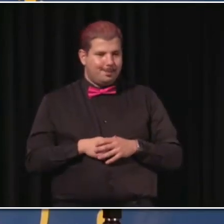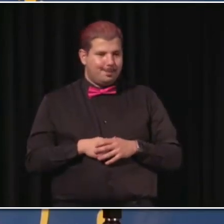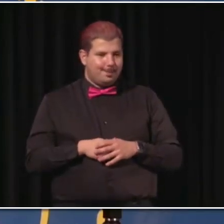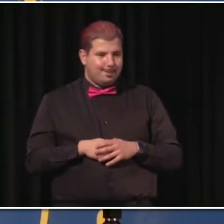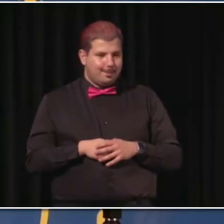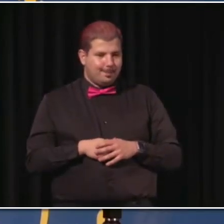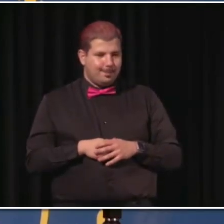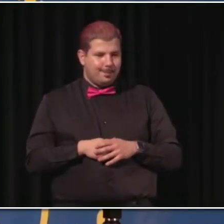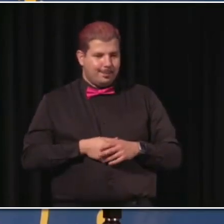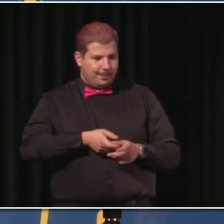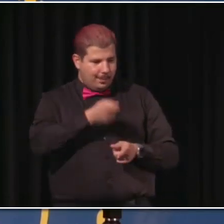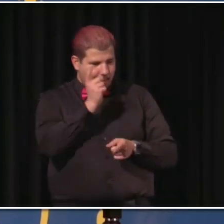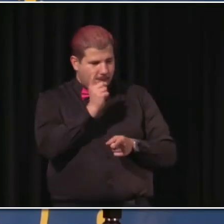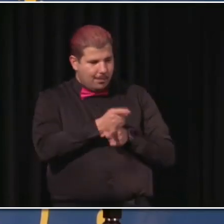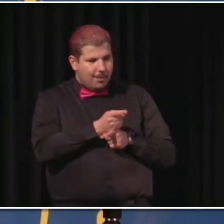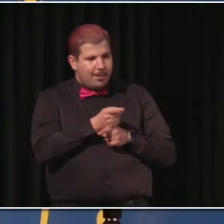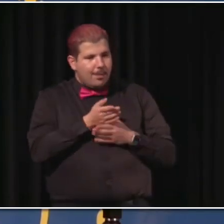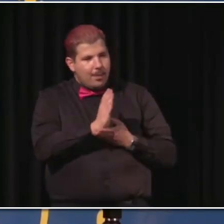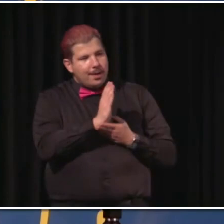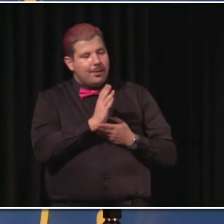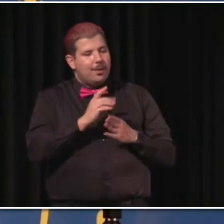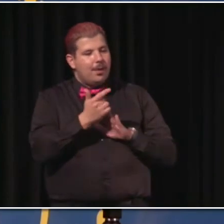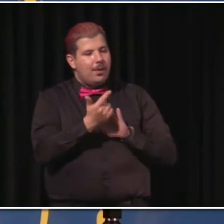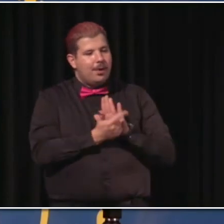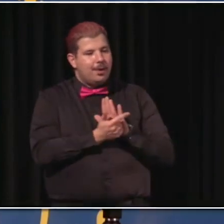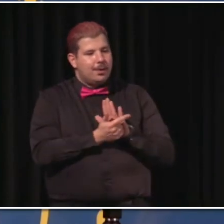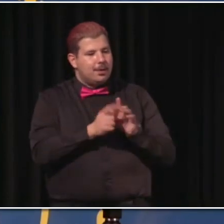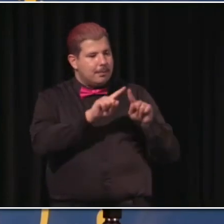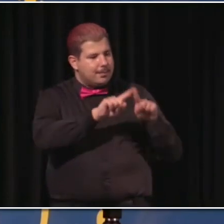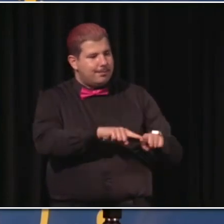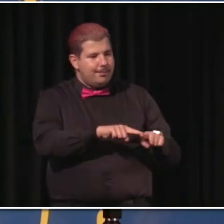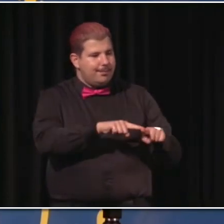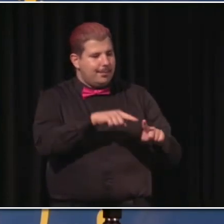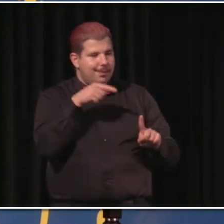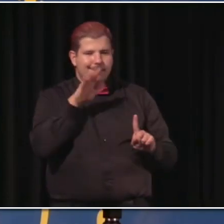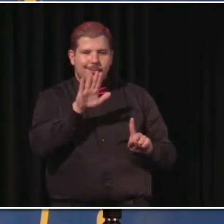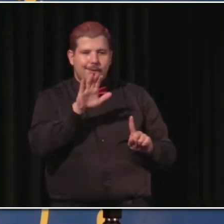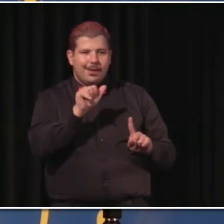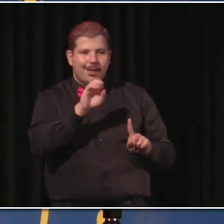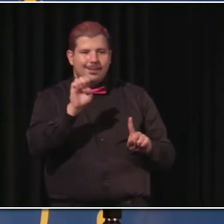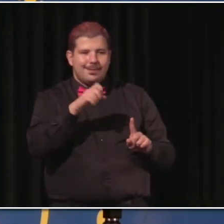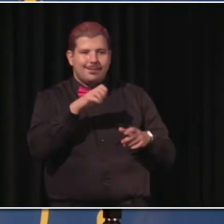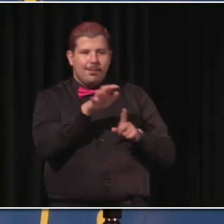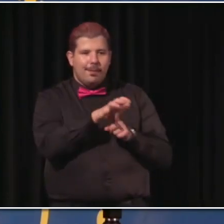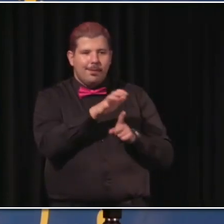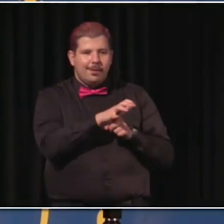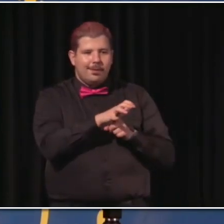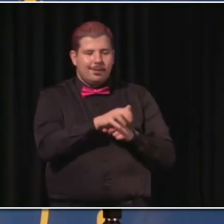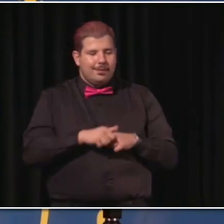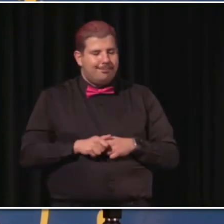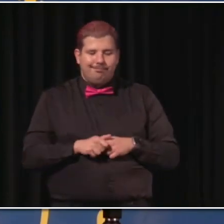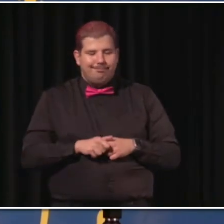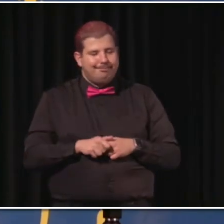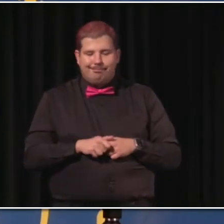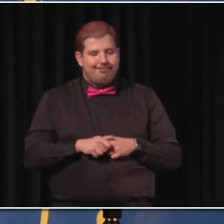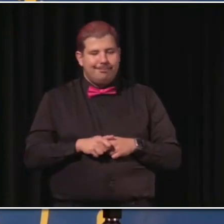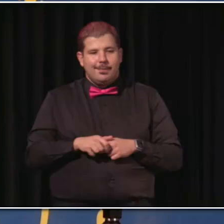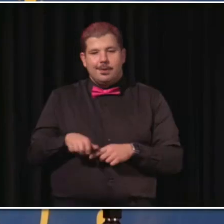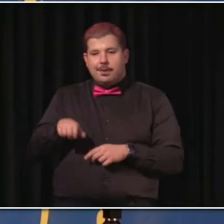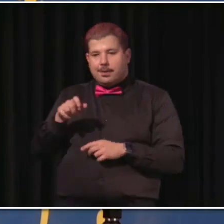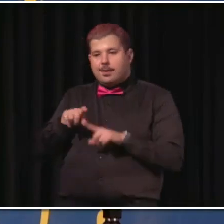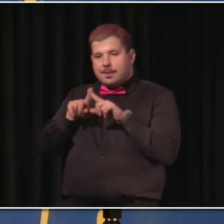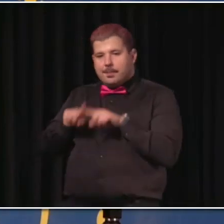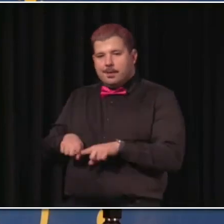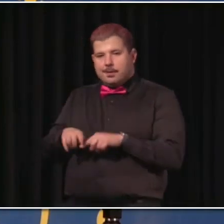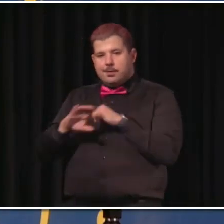But our right to a lawyer should not depend on whether your case is popular. It should depend on